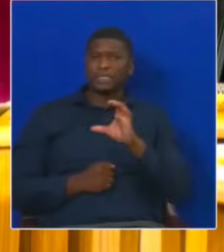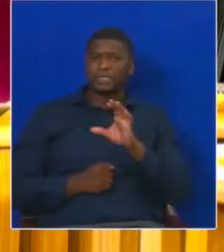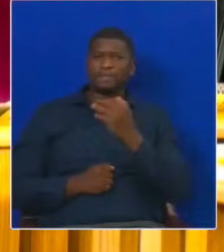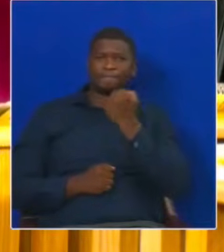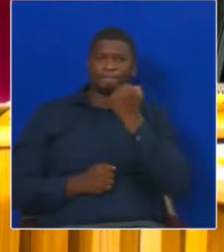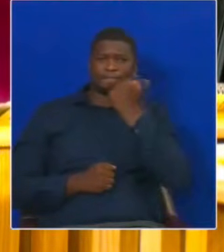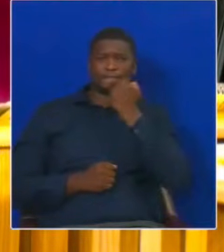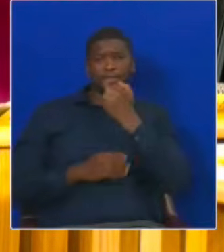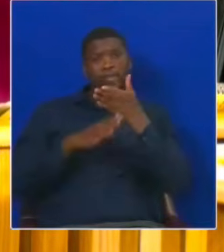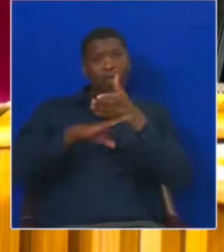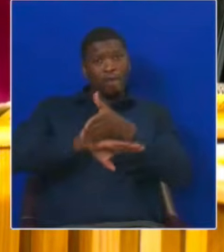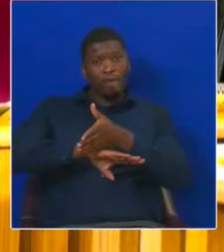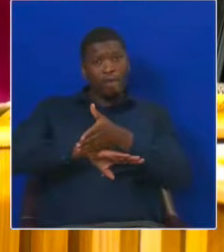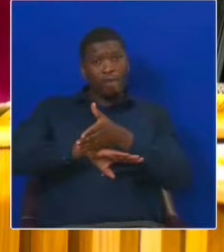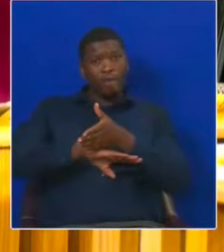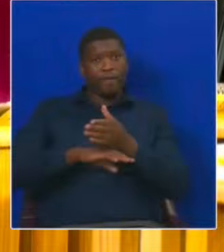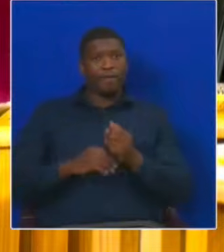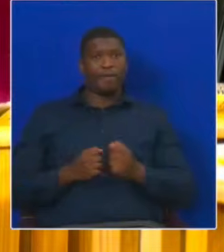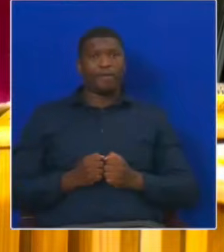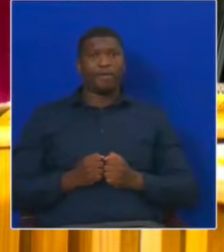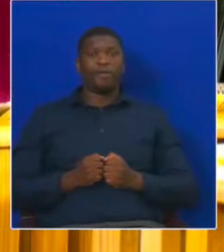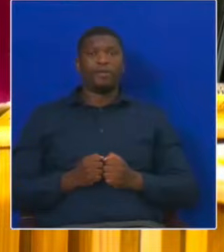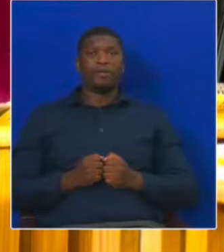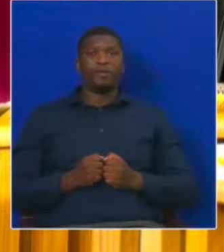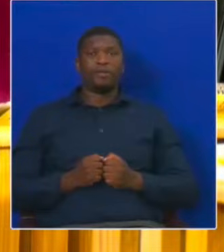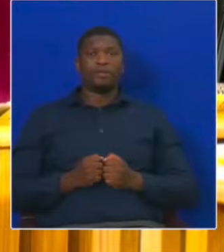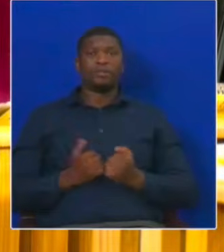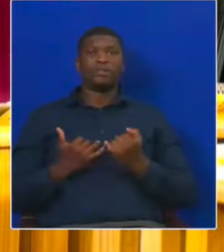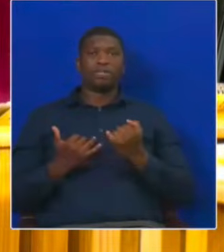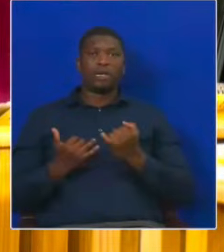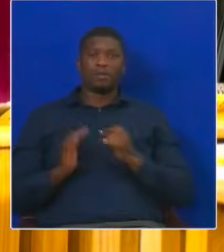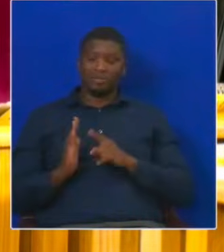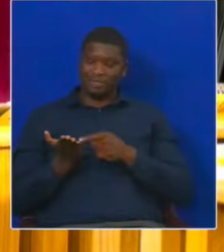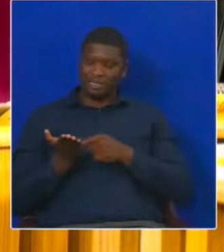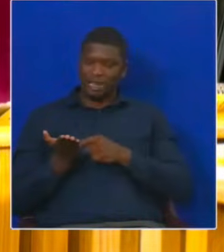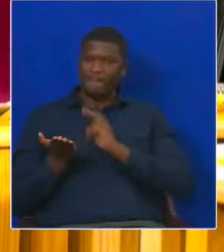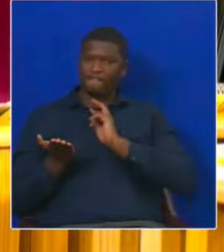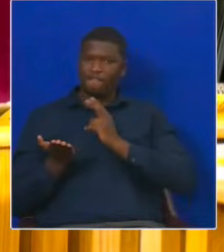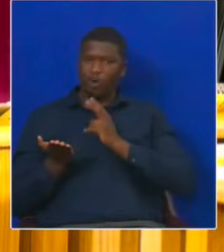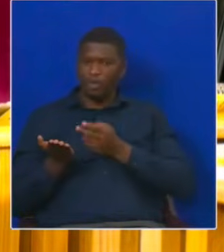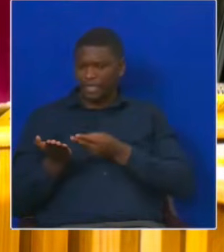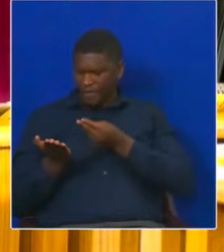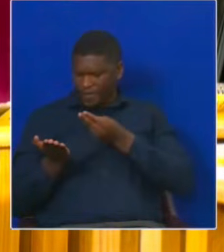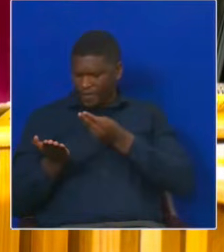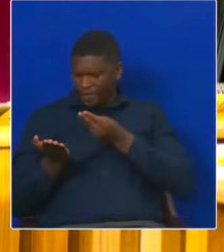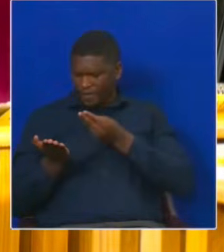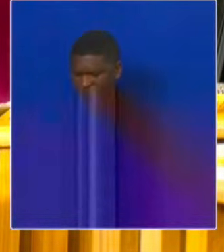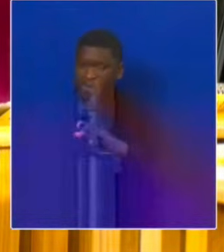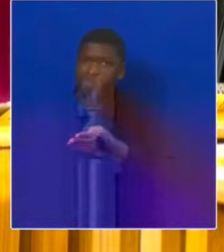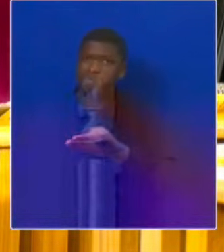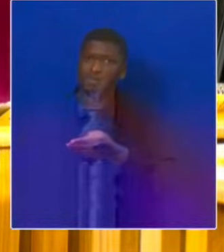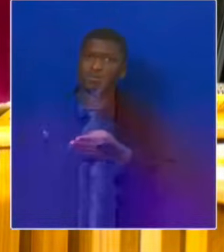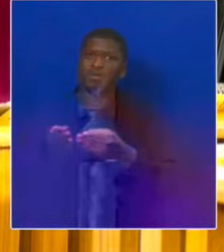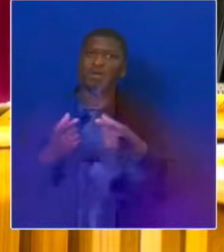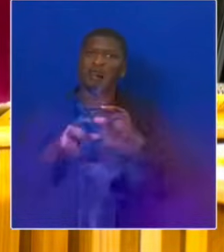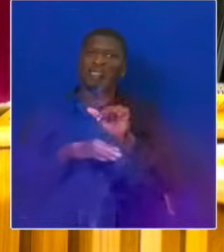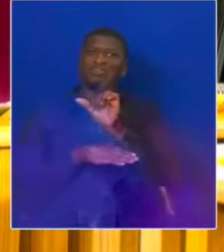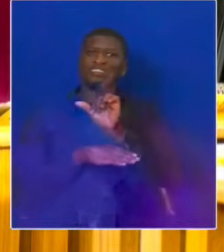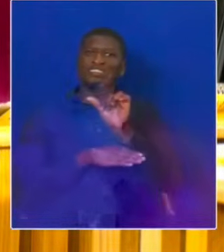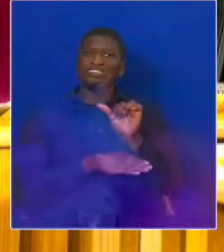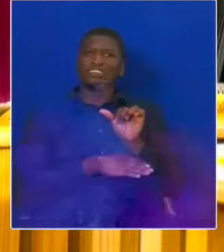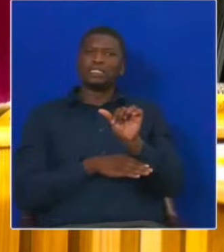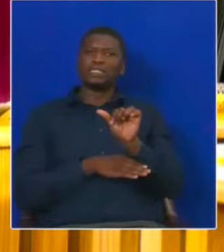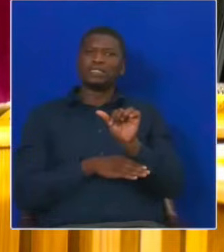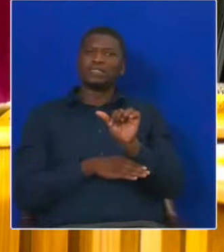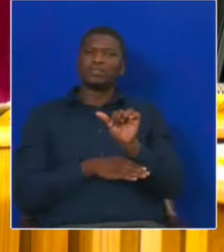intervention. The voice note that you make reference to in paragraph 66, can you